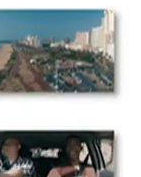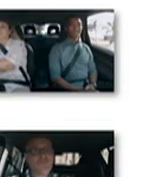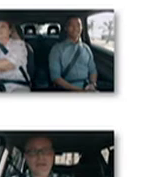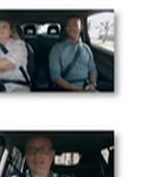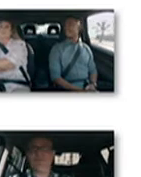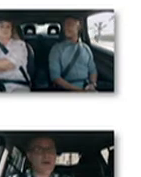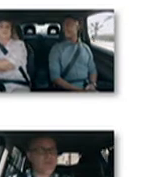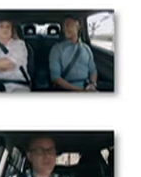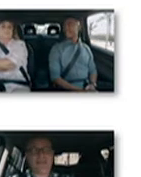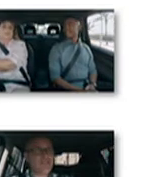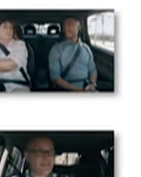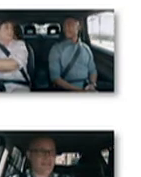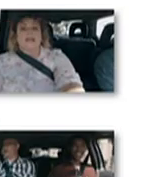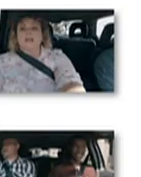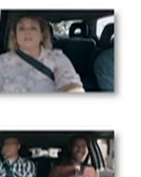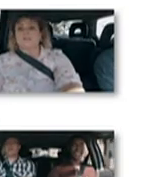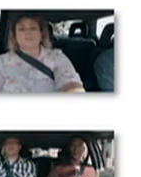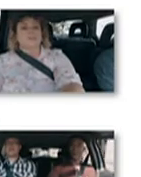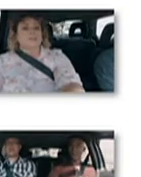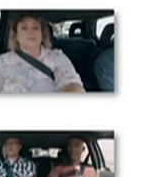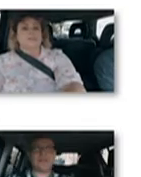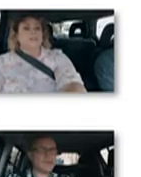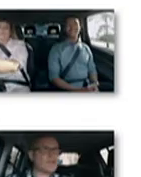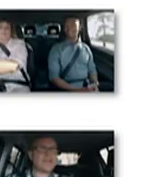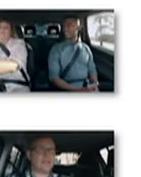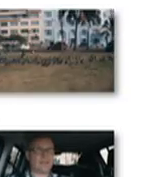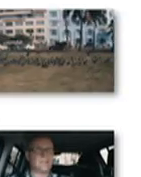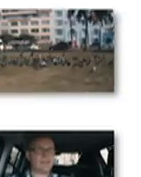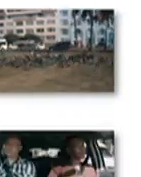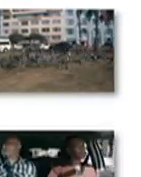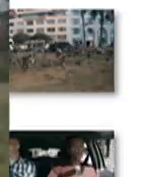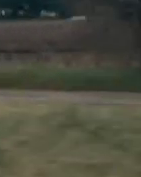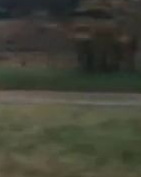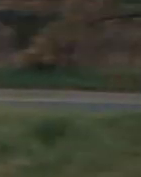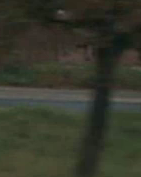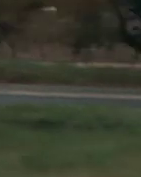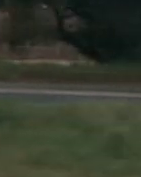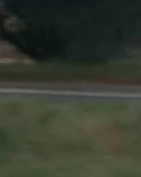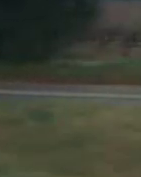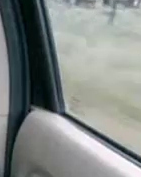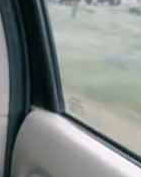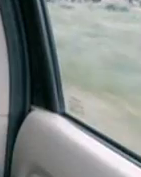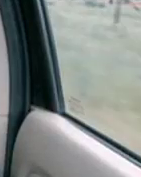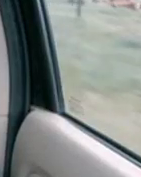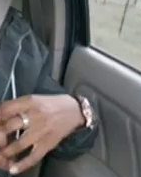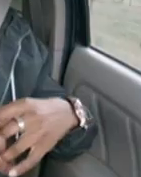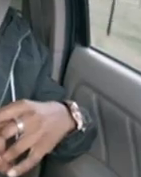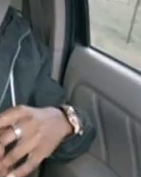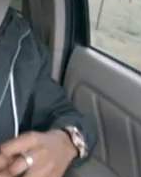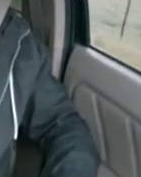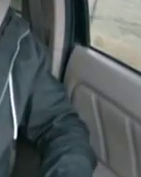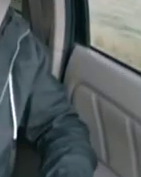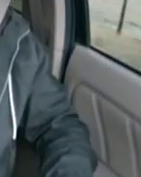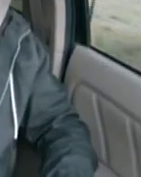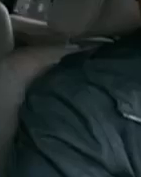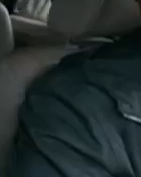shouldn't you? SMS SAVE to 34473 and make 2019 your time to save. So how did your path cross with insurance? My